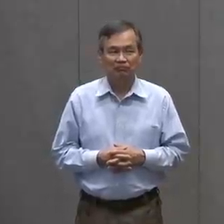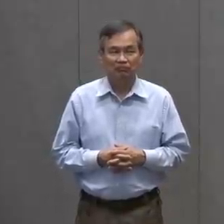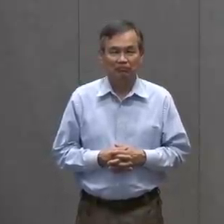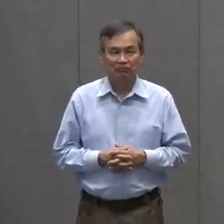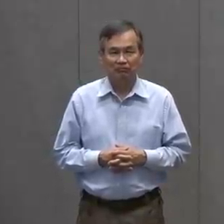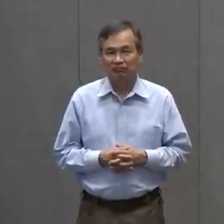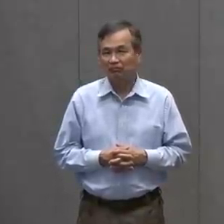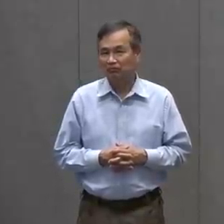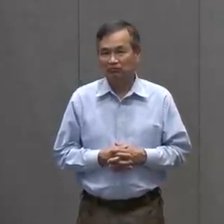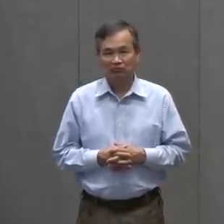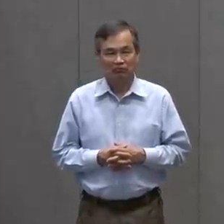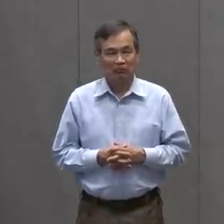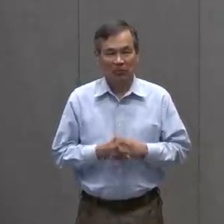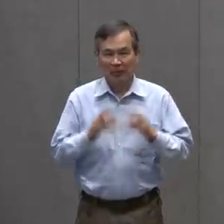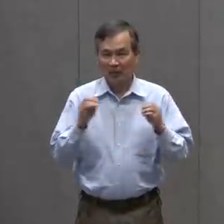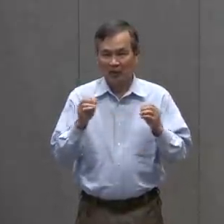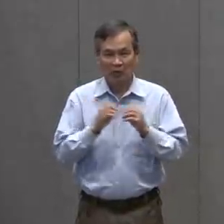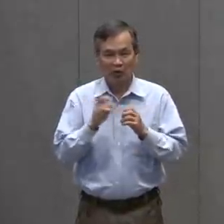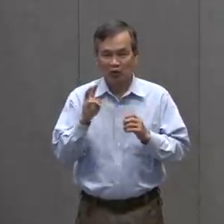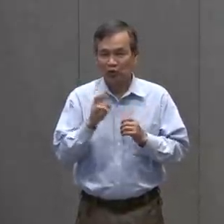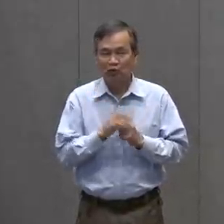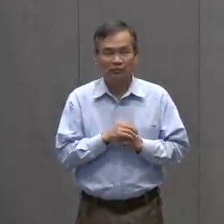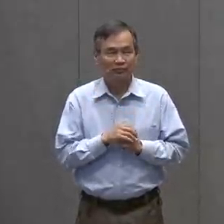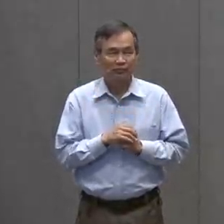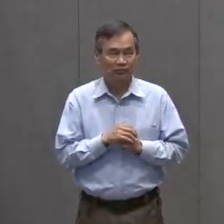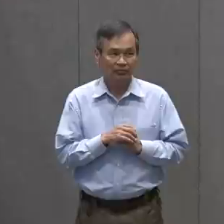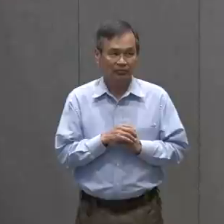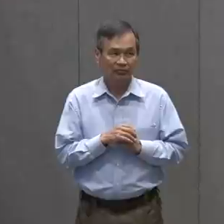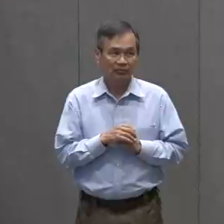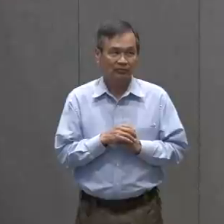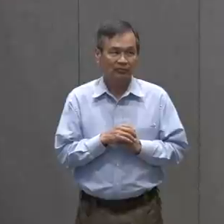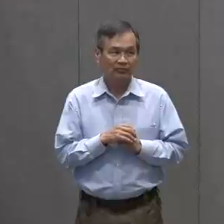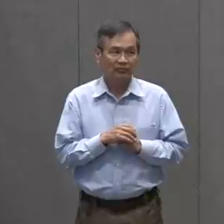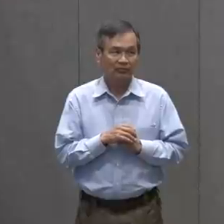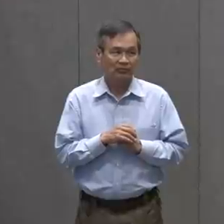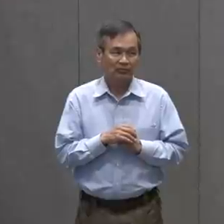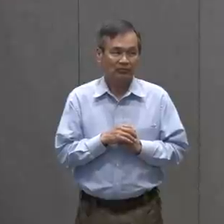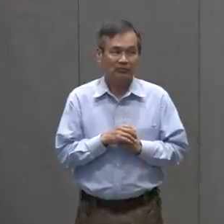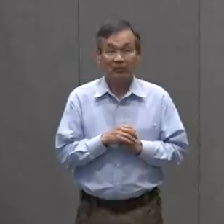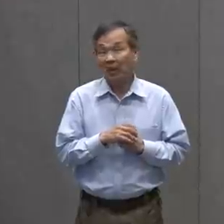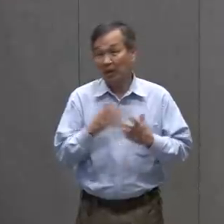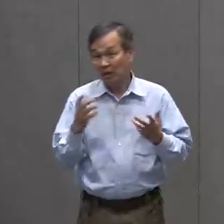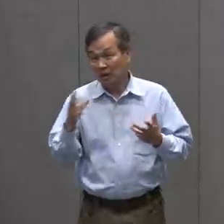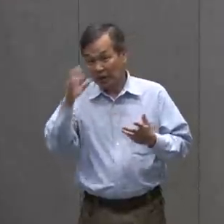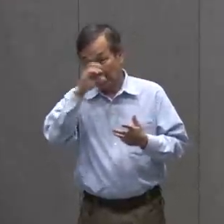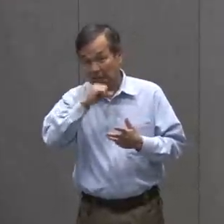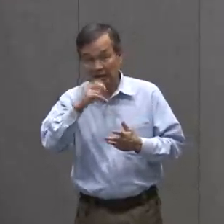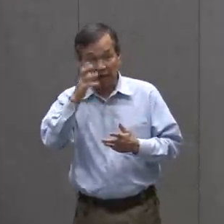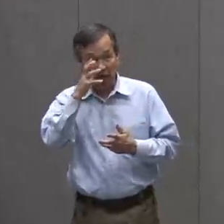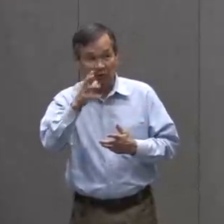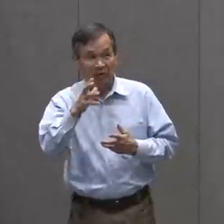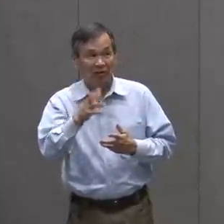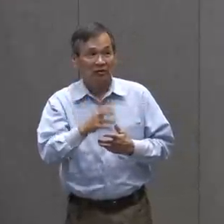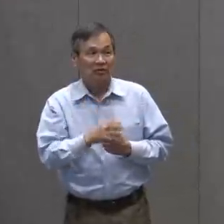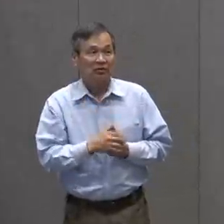2 times 1 is 2. I don't think there are any more 2s. All right, so I guess I will do